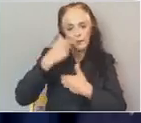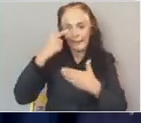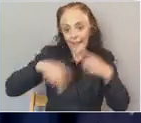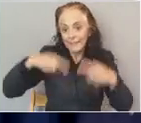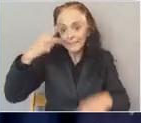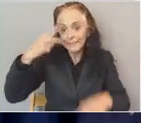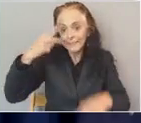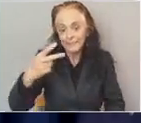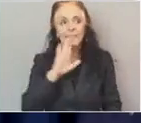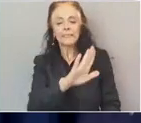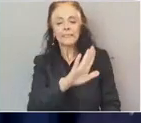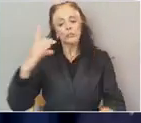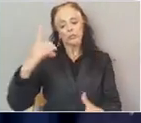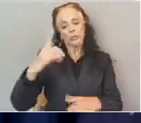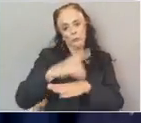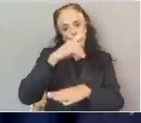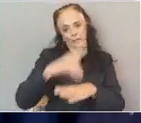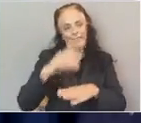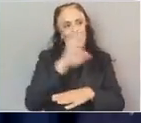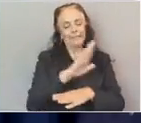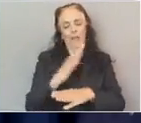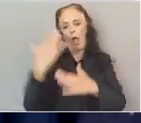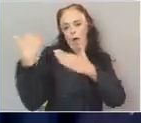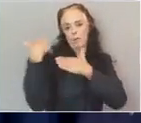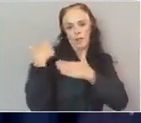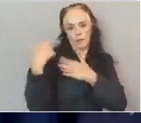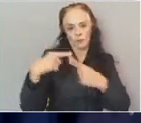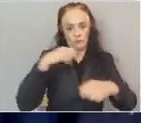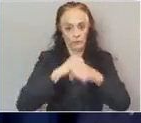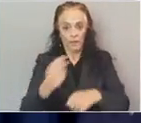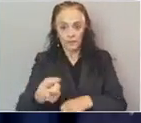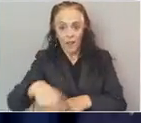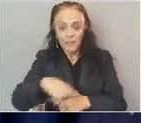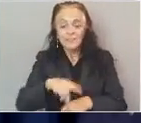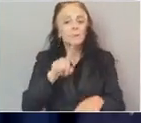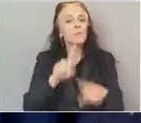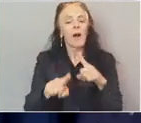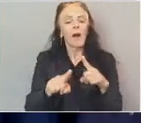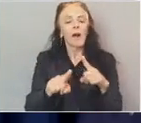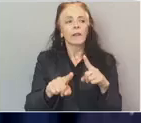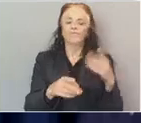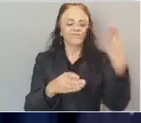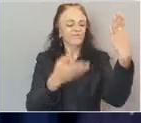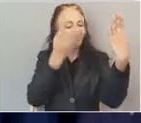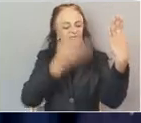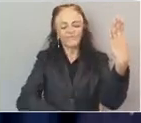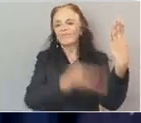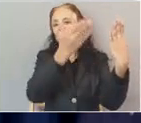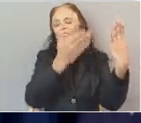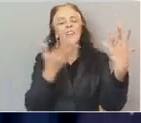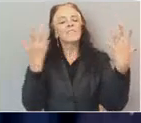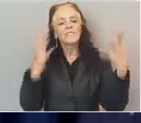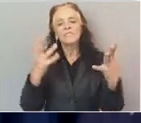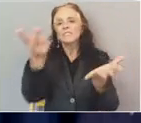us. And yet, he has failed miserably.